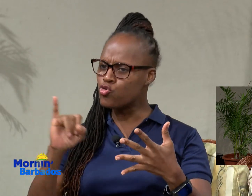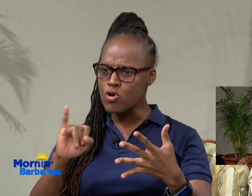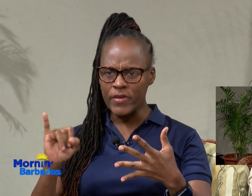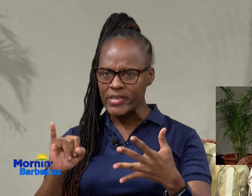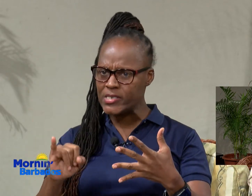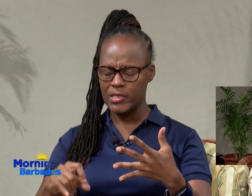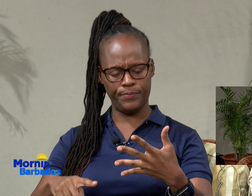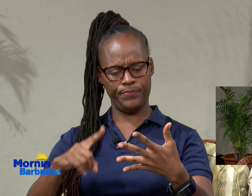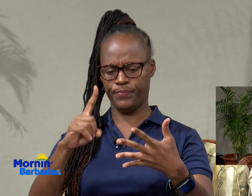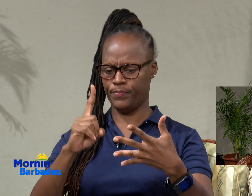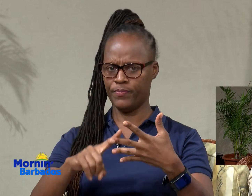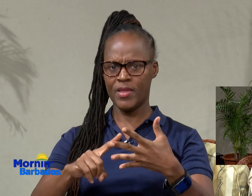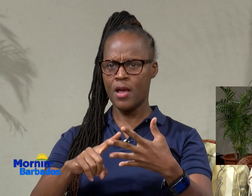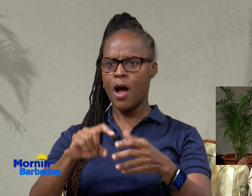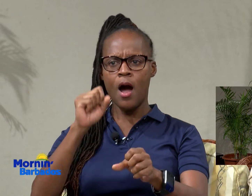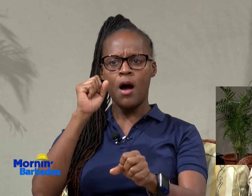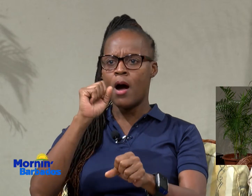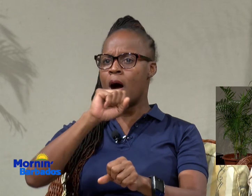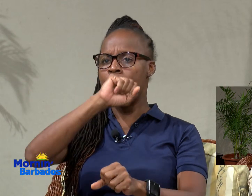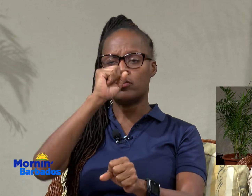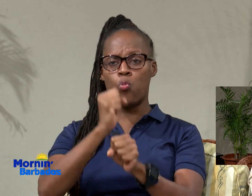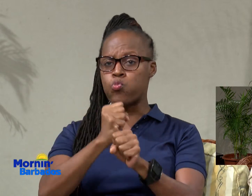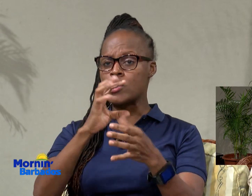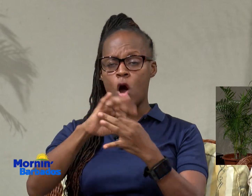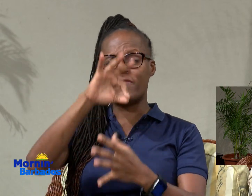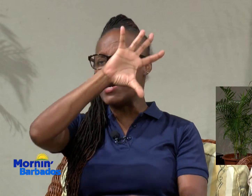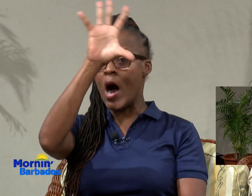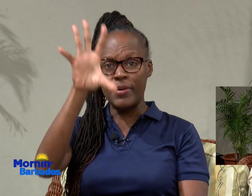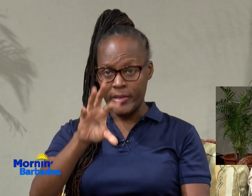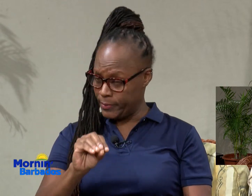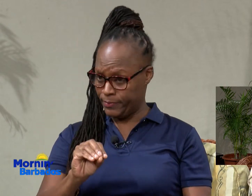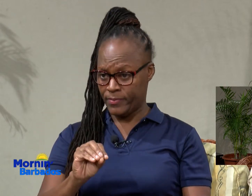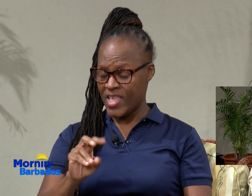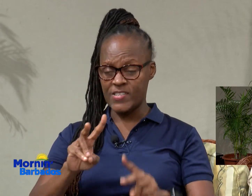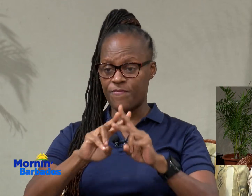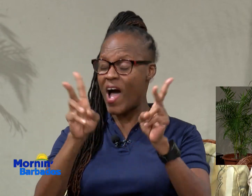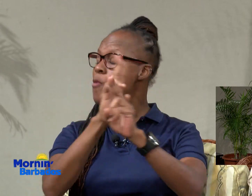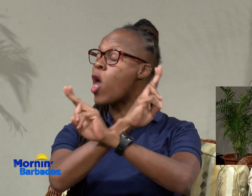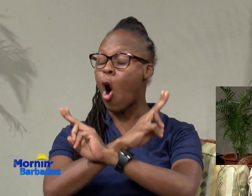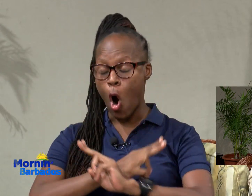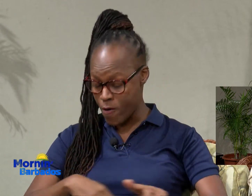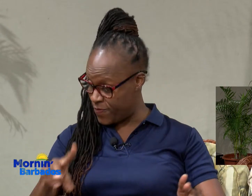For driving licenses, for example, insurance. To